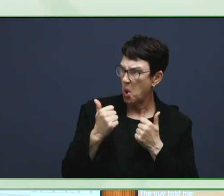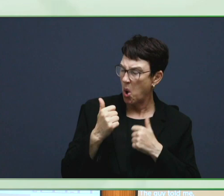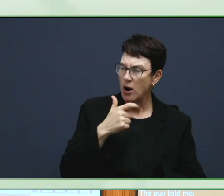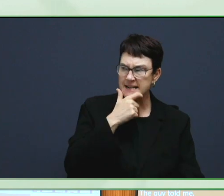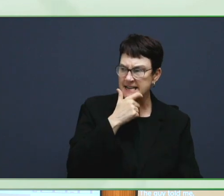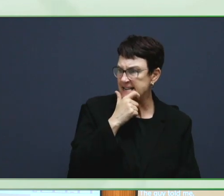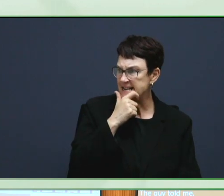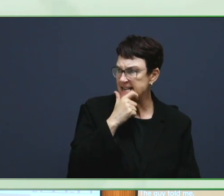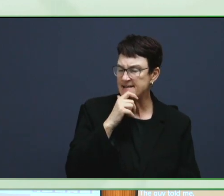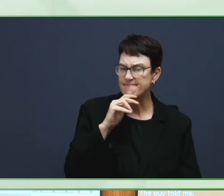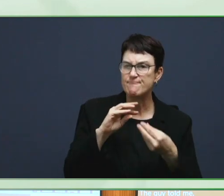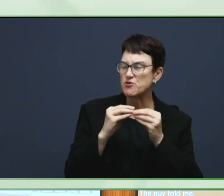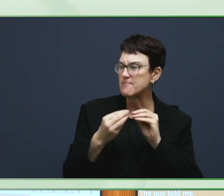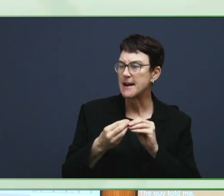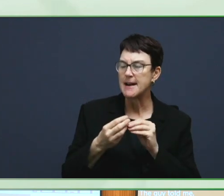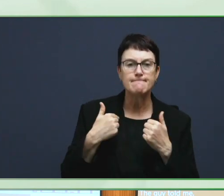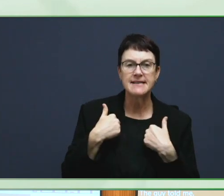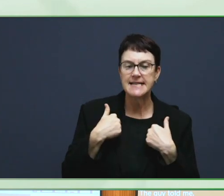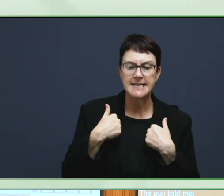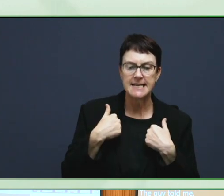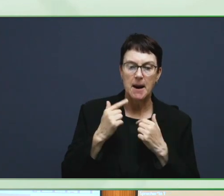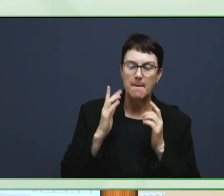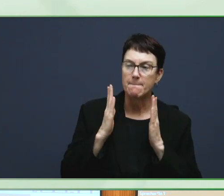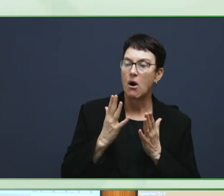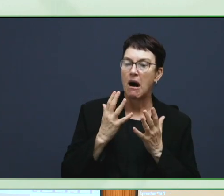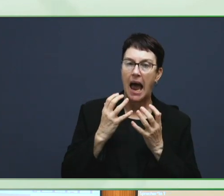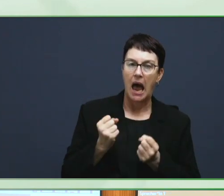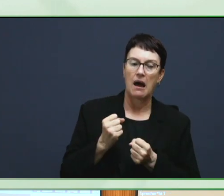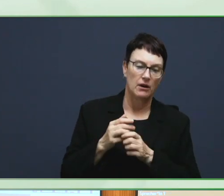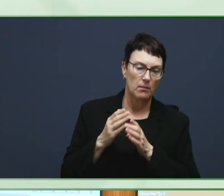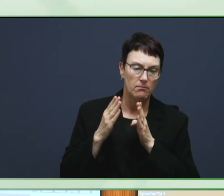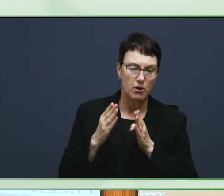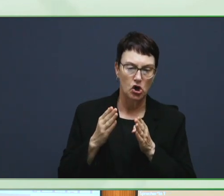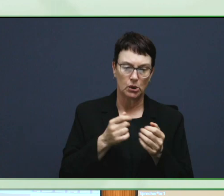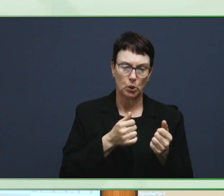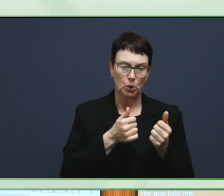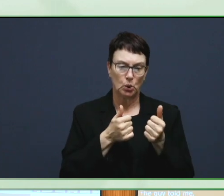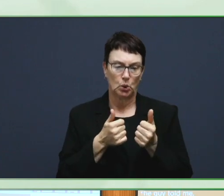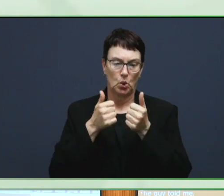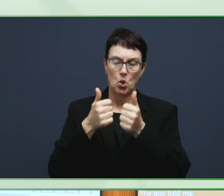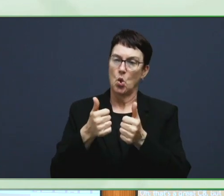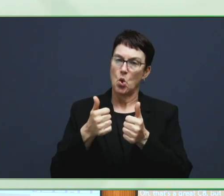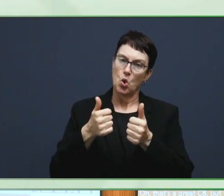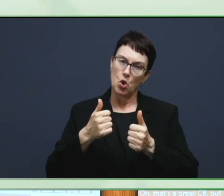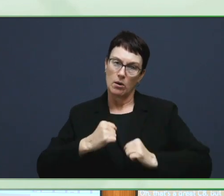good presence, a good imagine. What about this